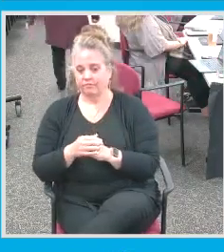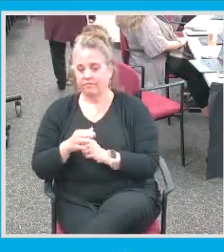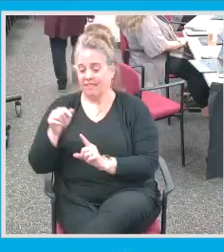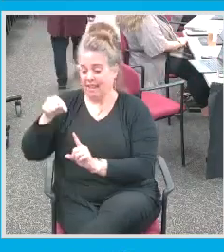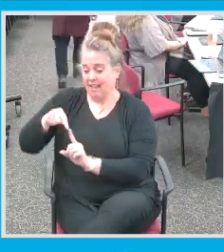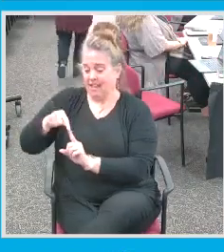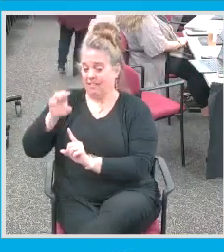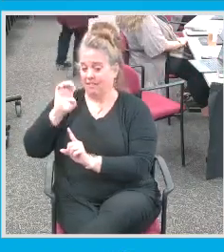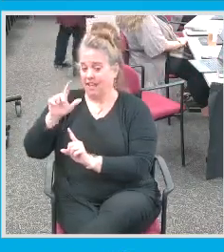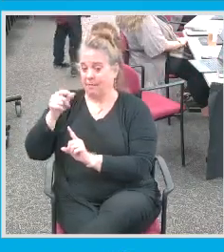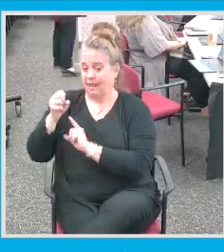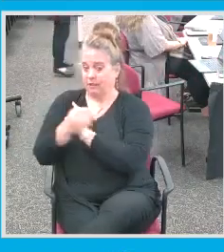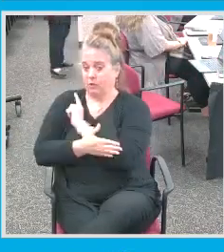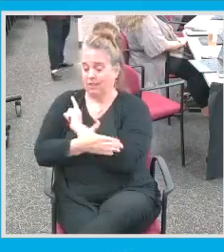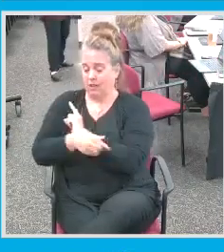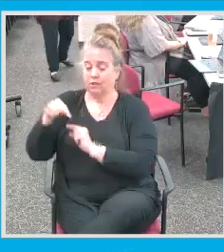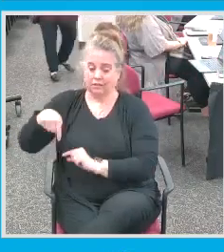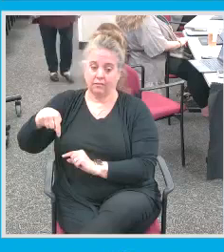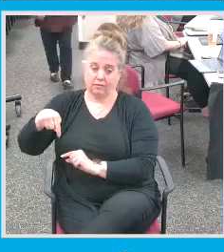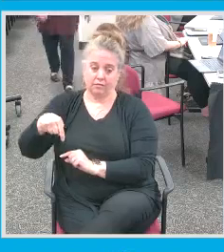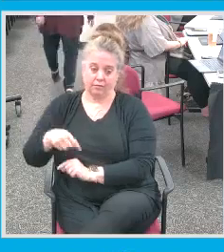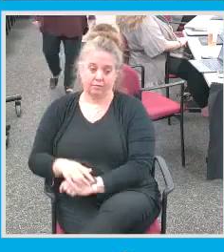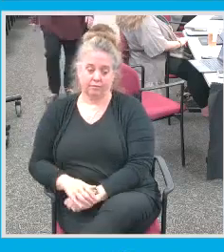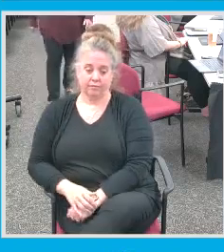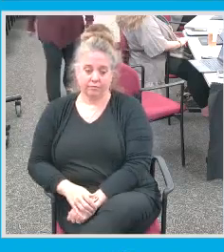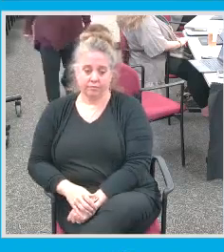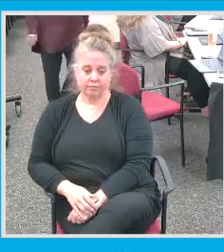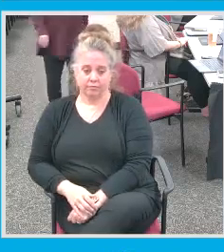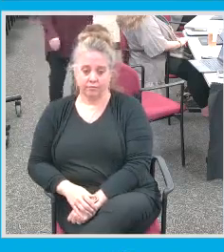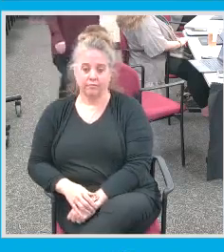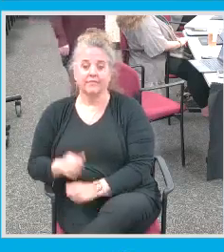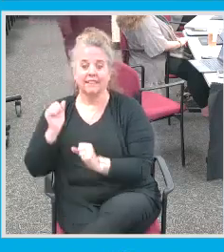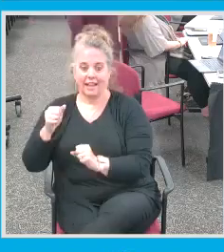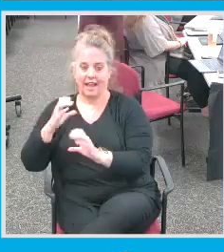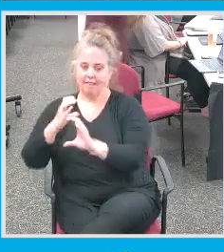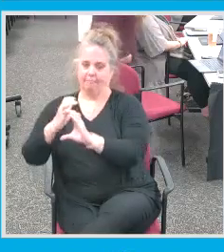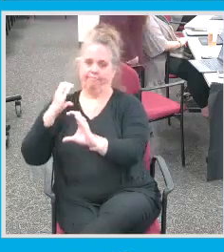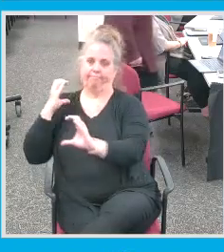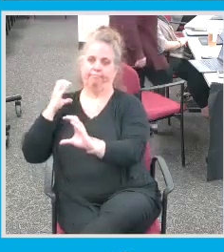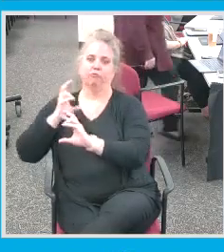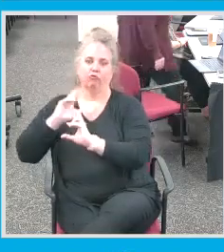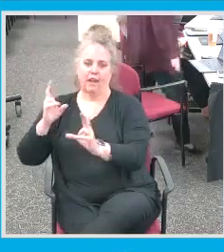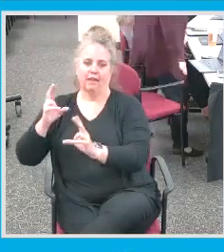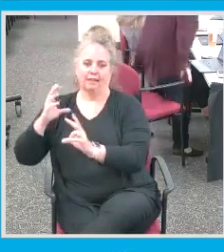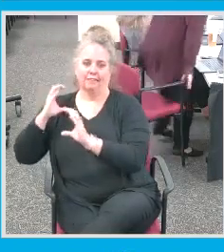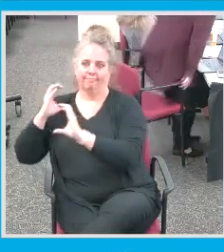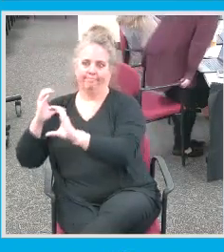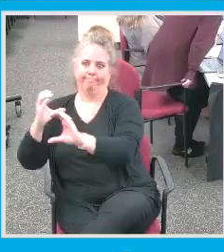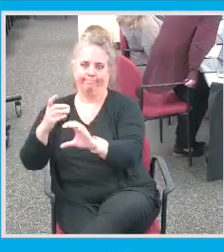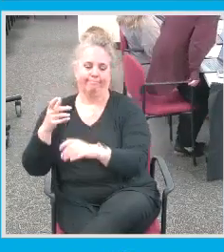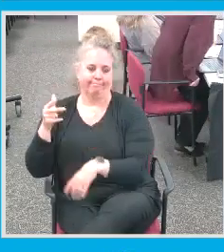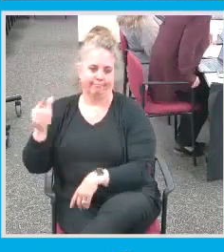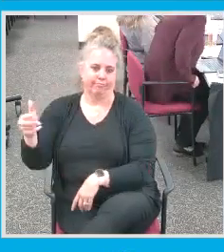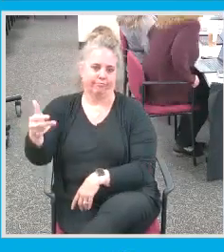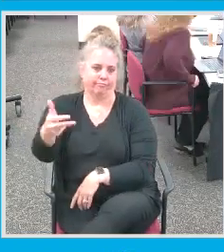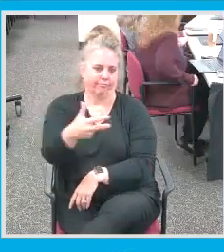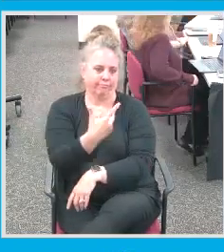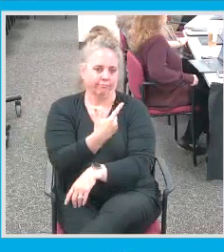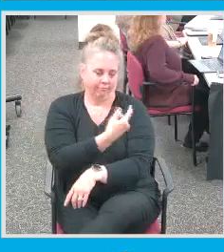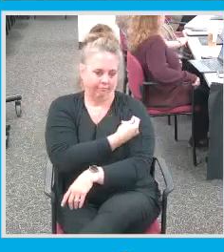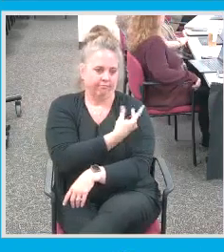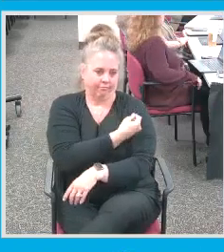landscape, to cover, and trying to immunize appropriately and efficiently.